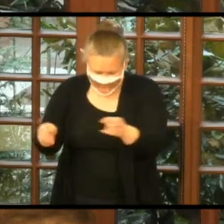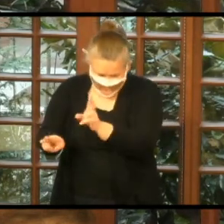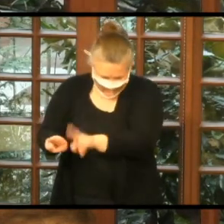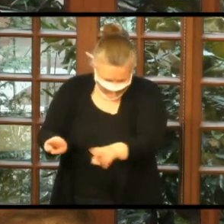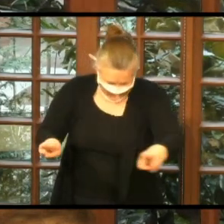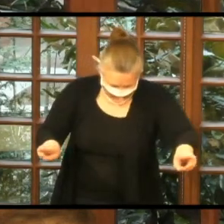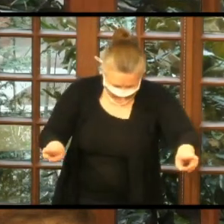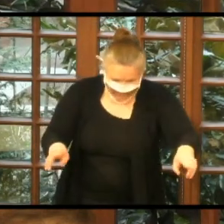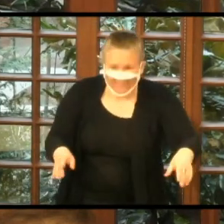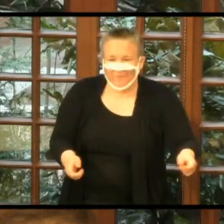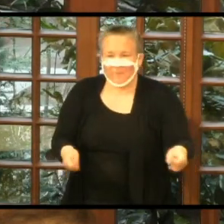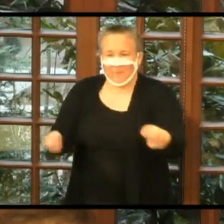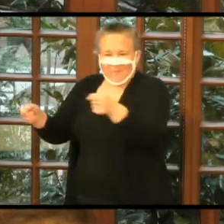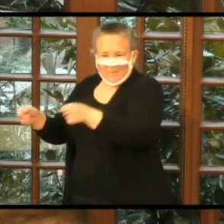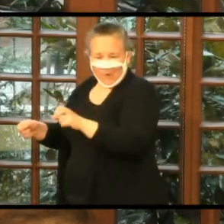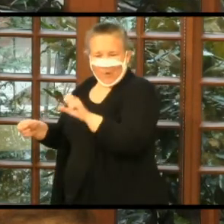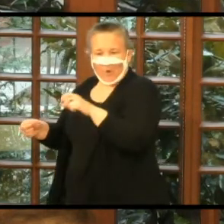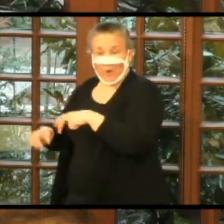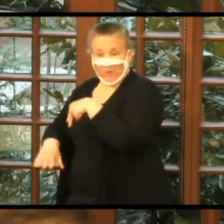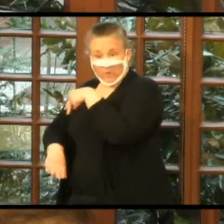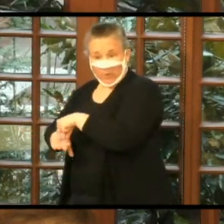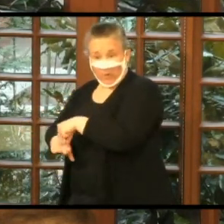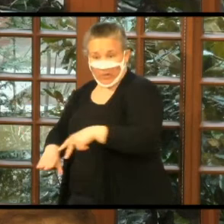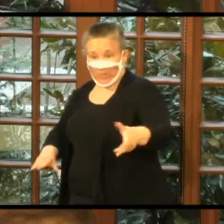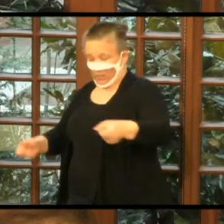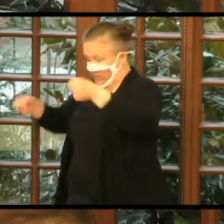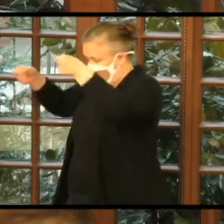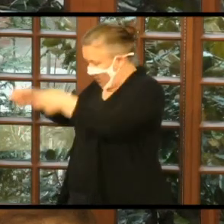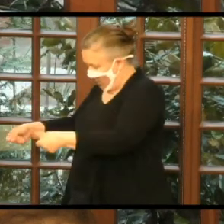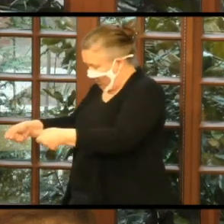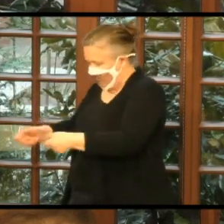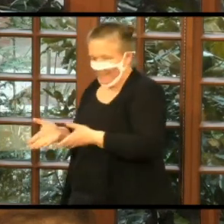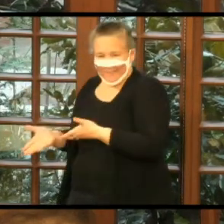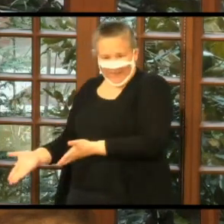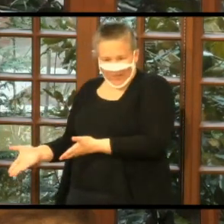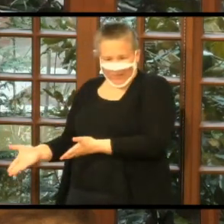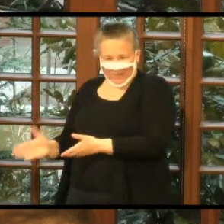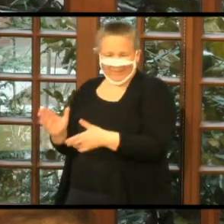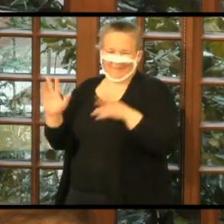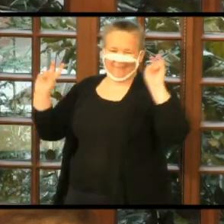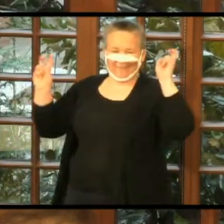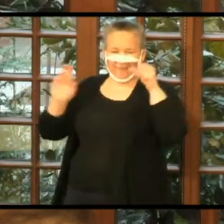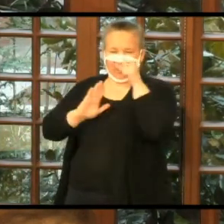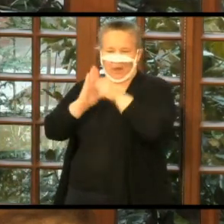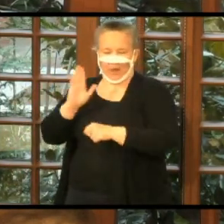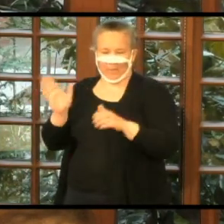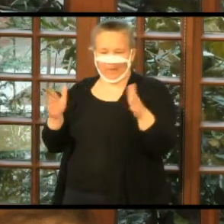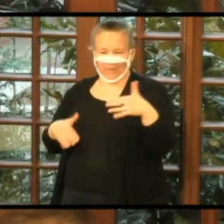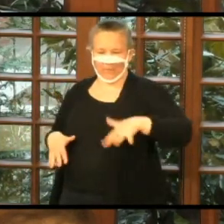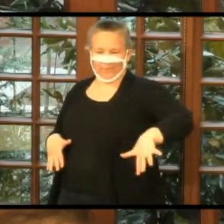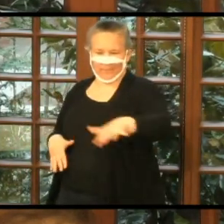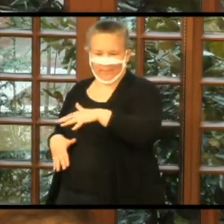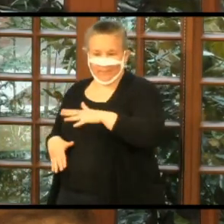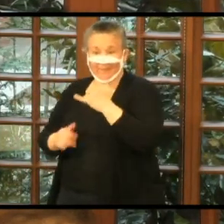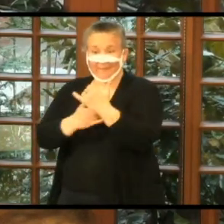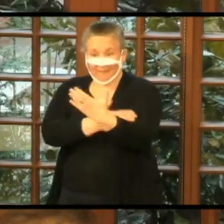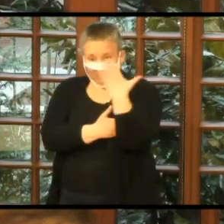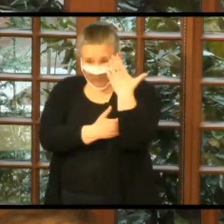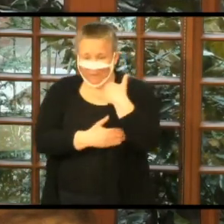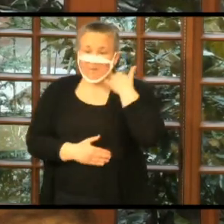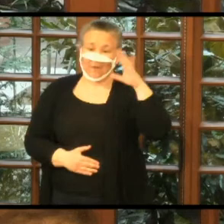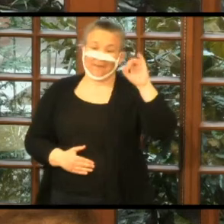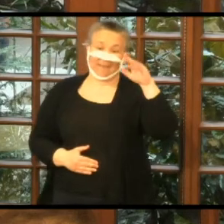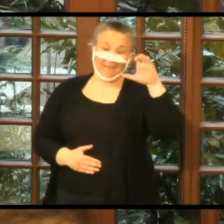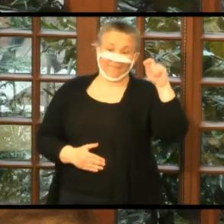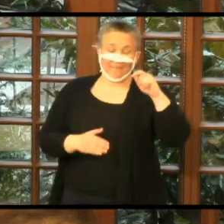the tray on a hip-height stool next to him. There, a makeshift operating room. This morning, when he called Nabil's cell